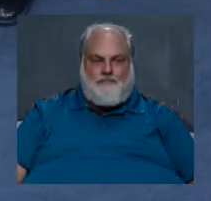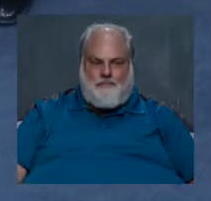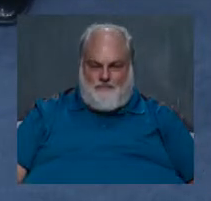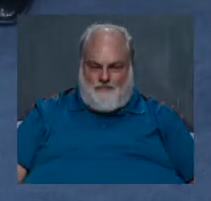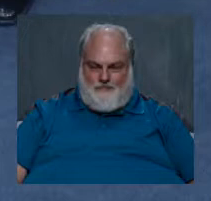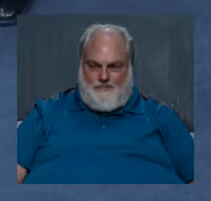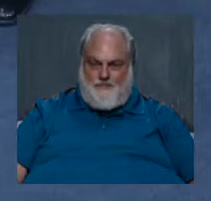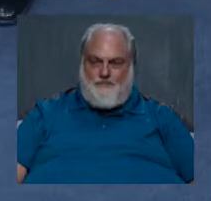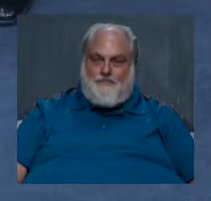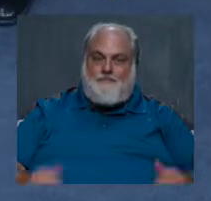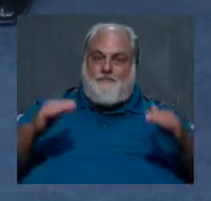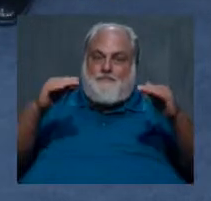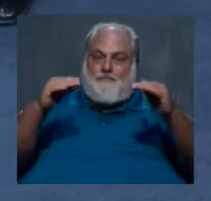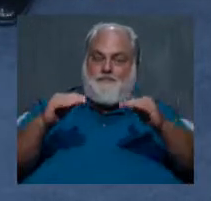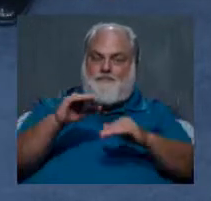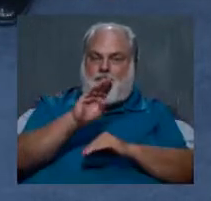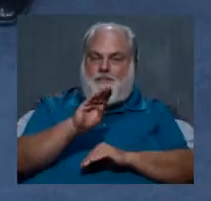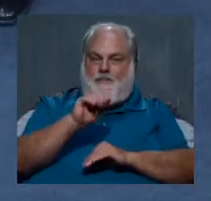Barbara Lee?